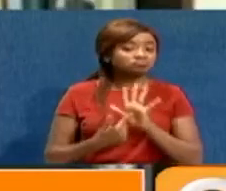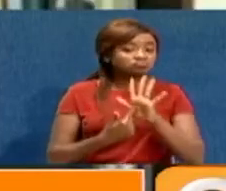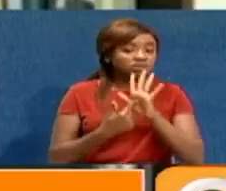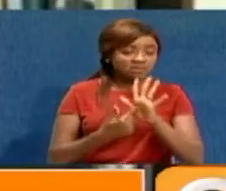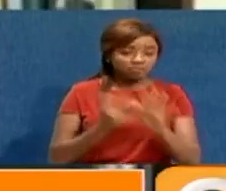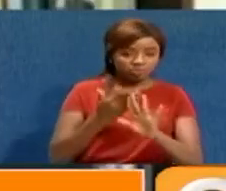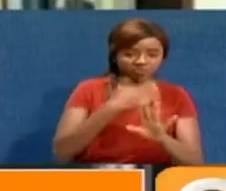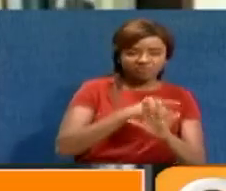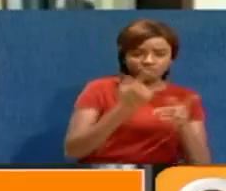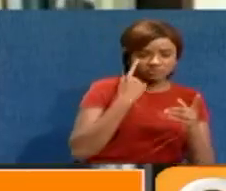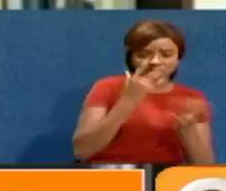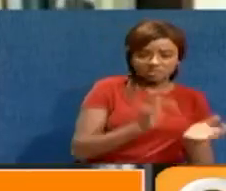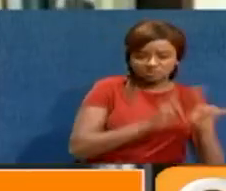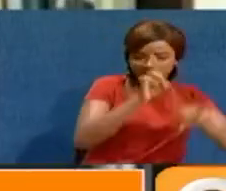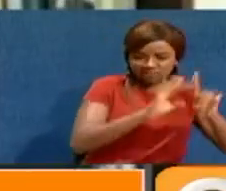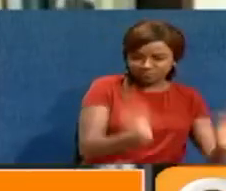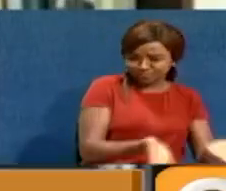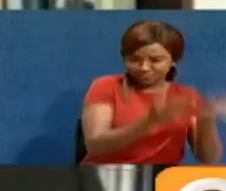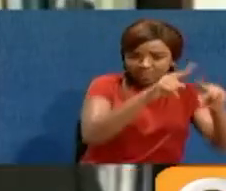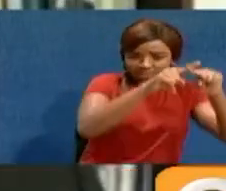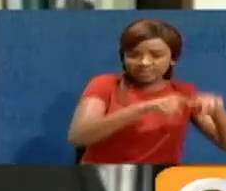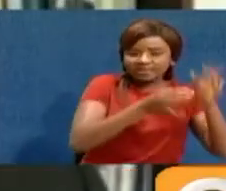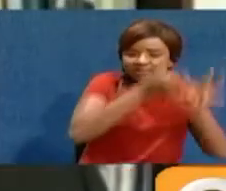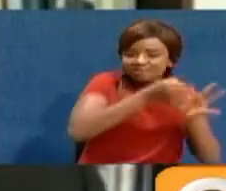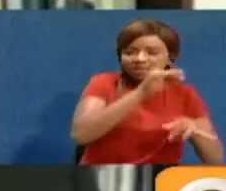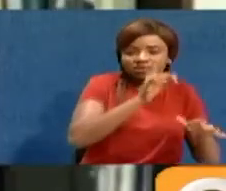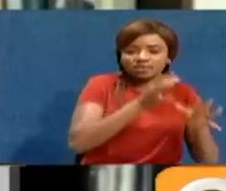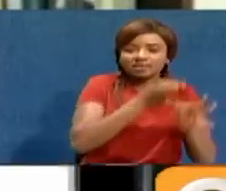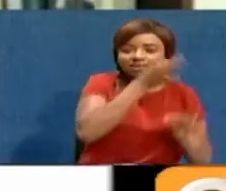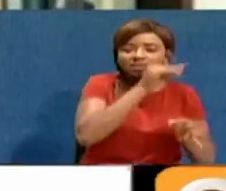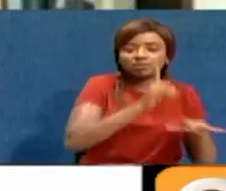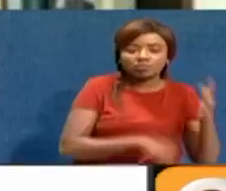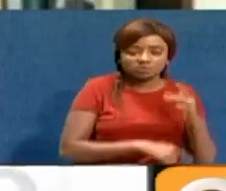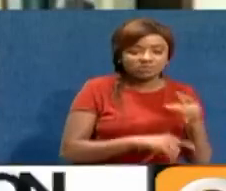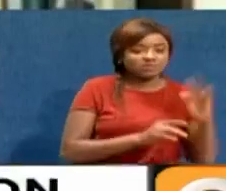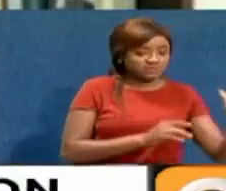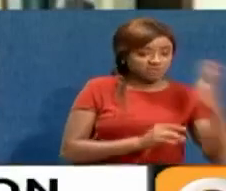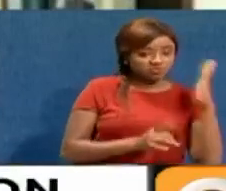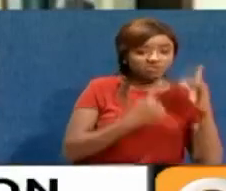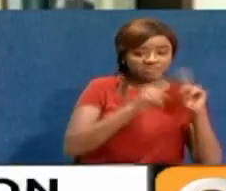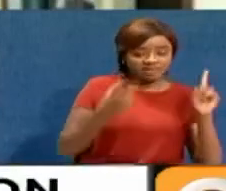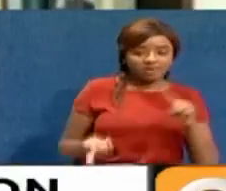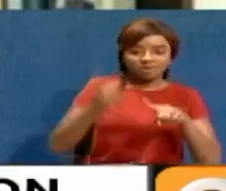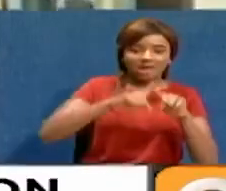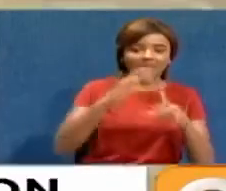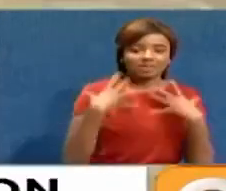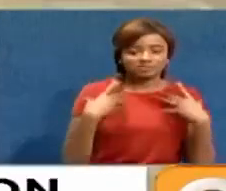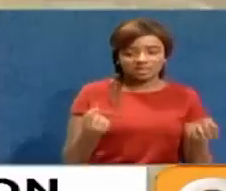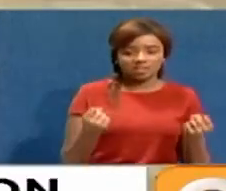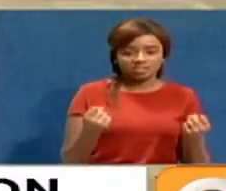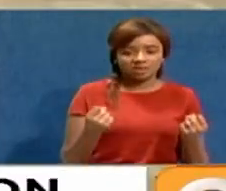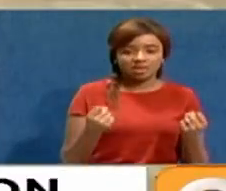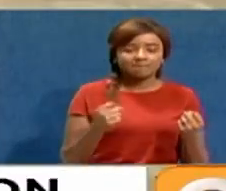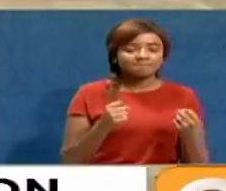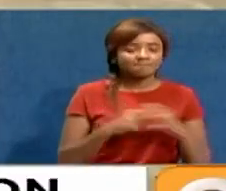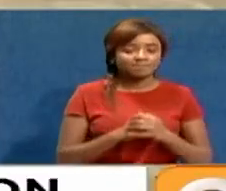it was purely on security. Now it's health, number one. Number two is security. The